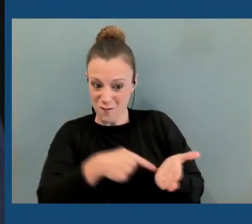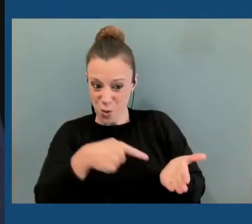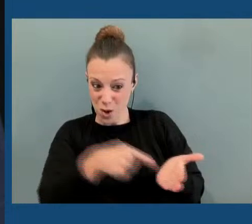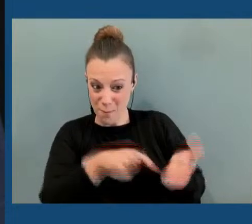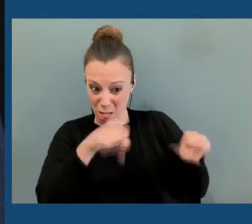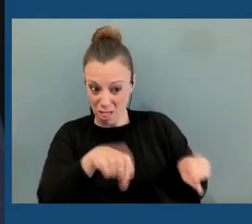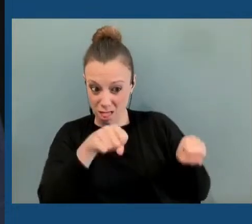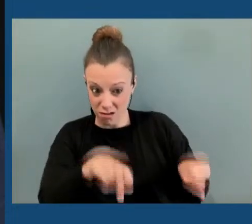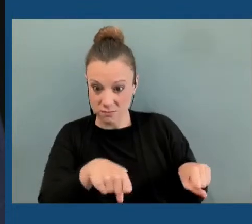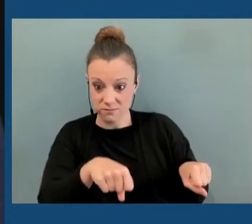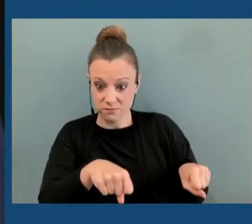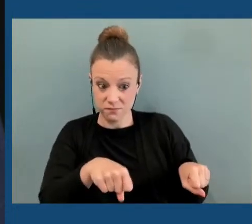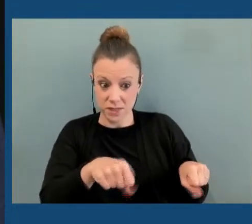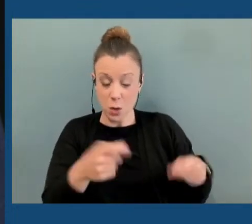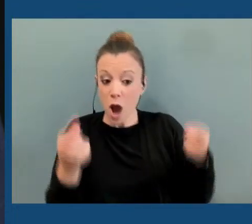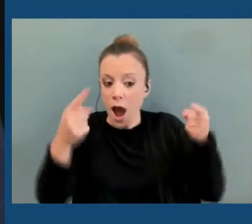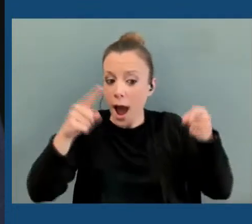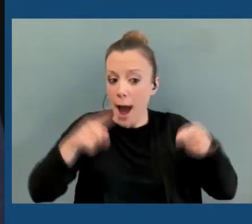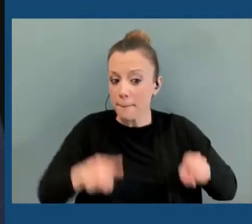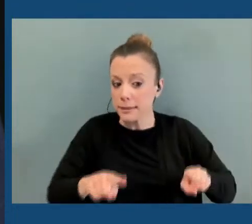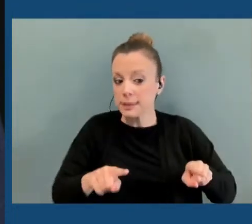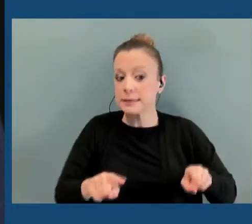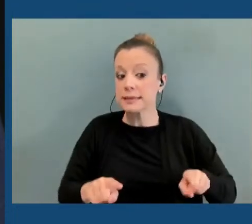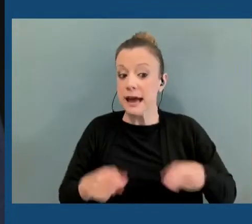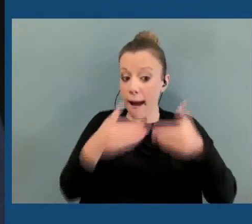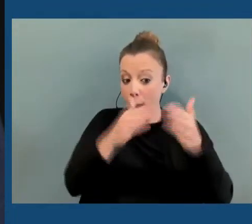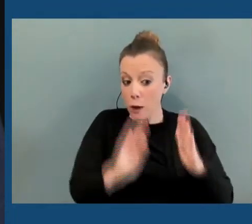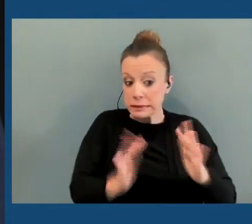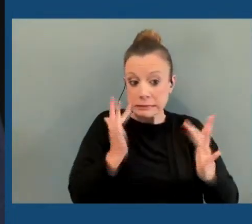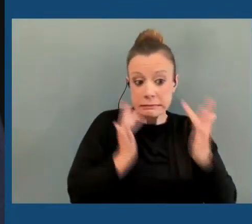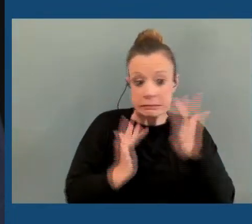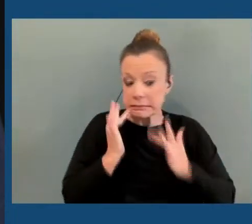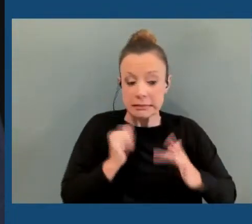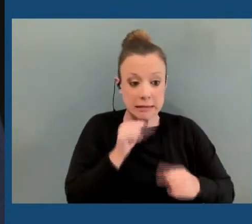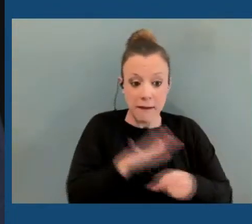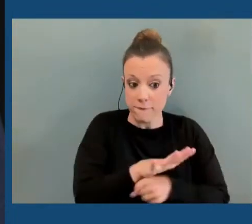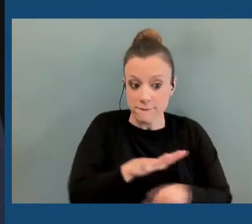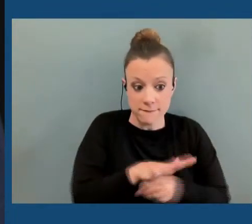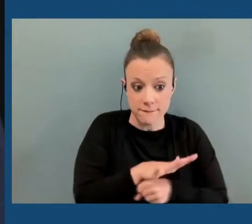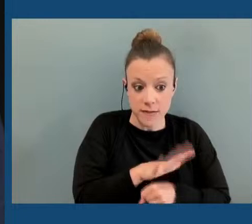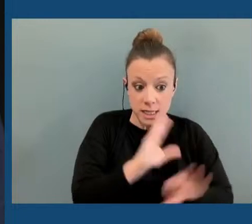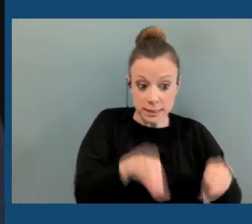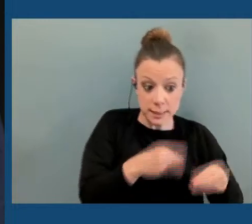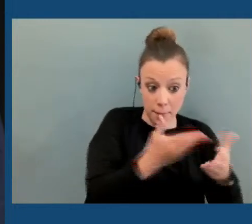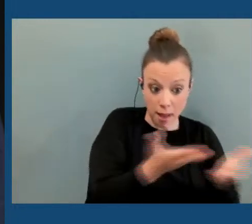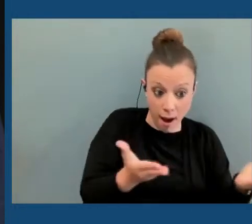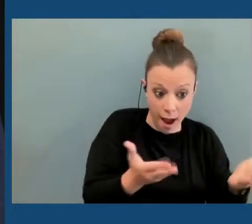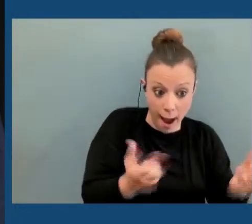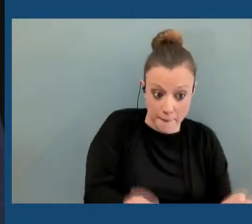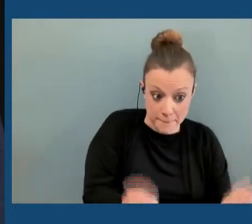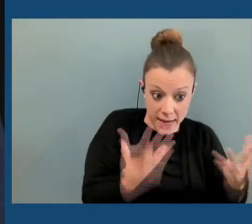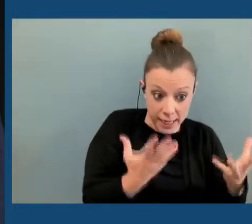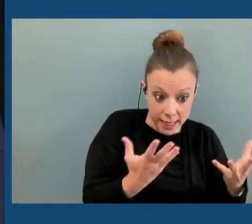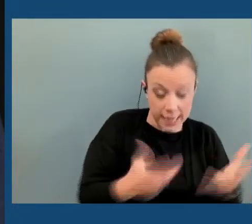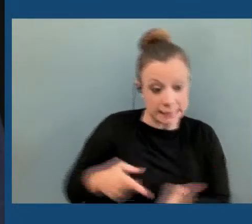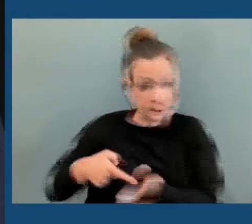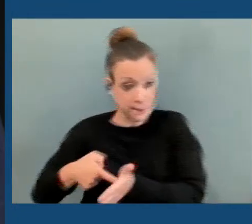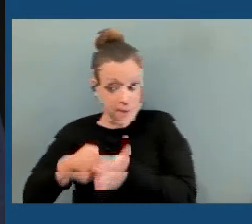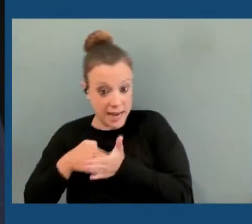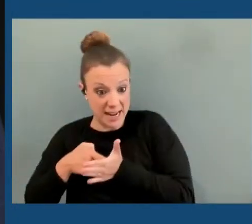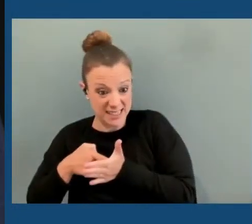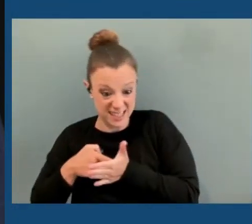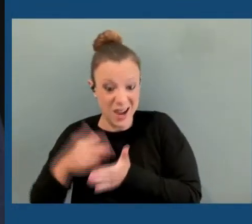housing, supply and demand, they're teaching that over at Lemoyne College, I know that for sure. Supply and demand, basic